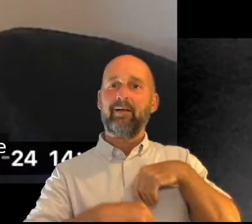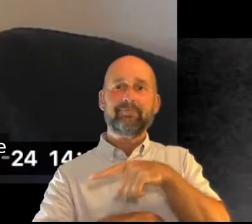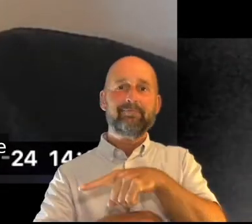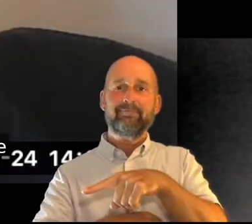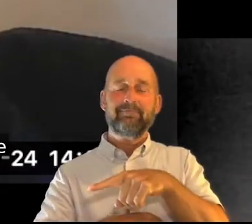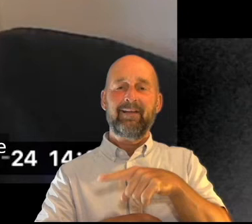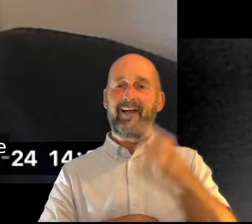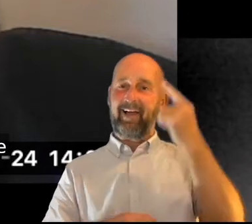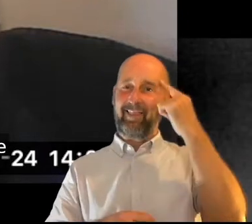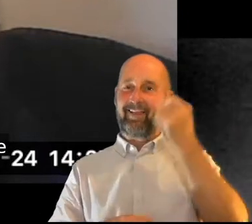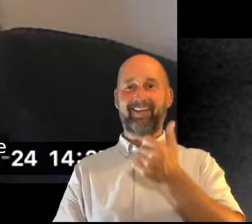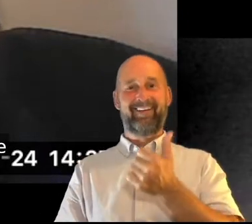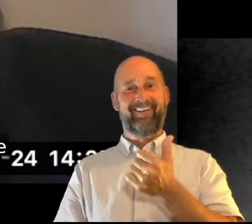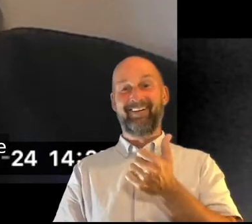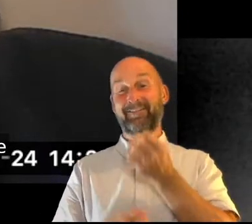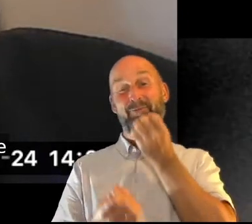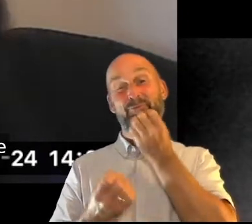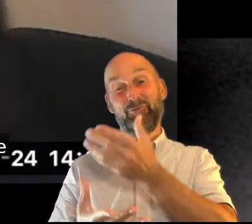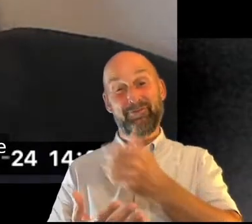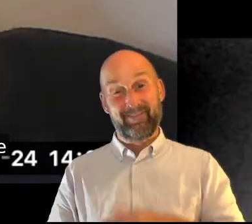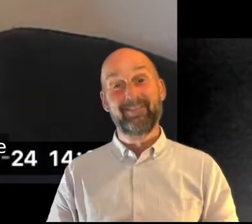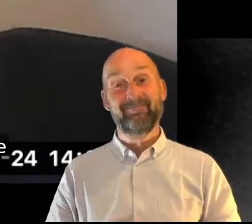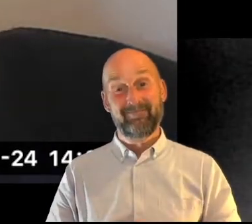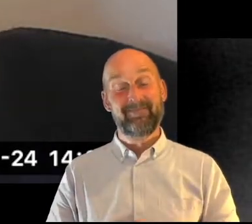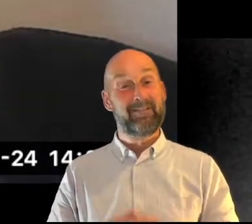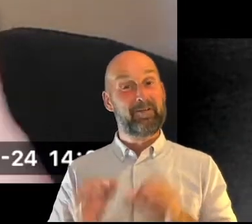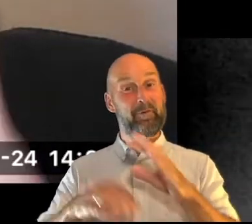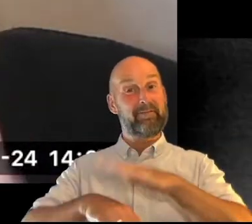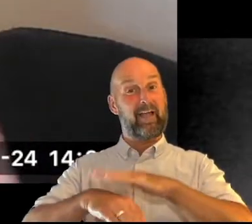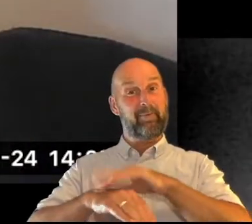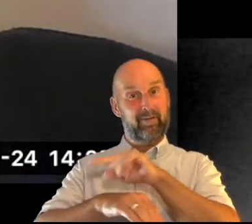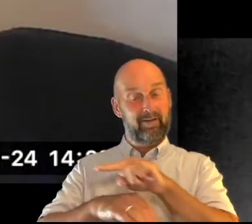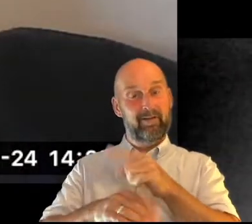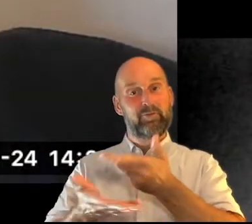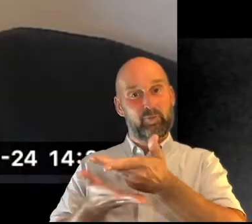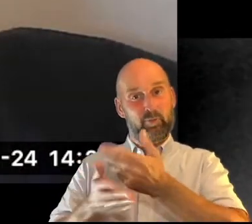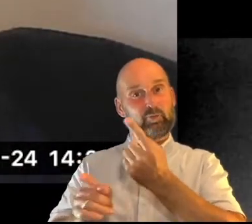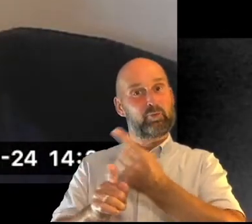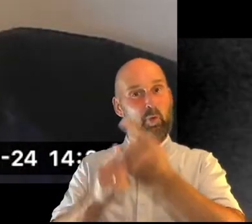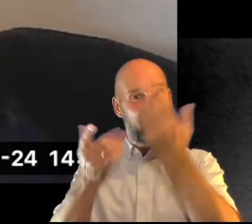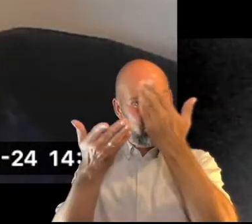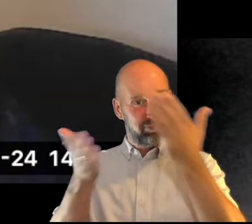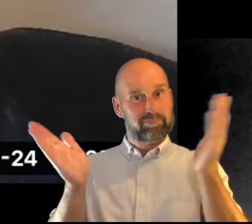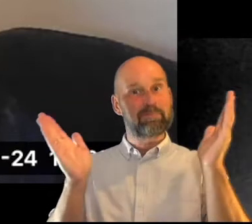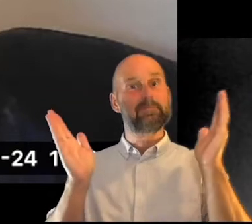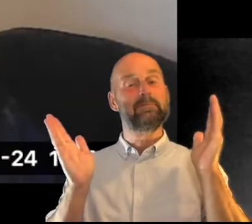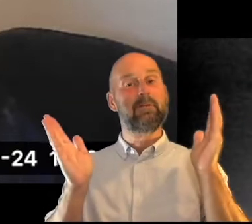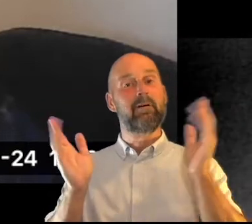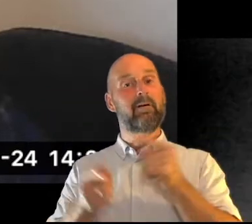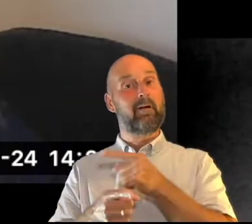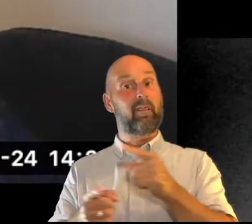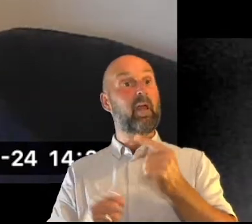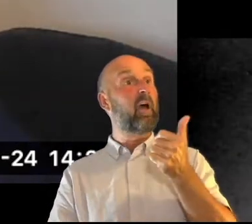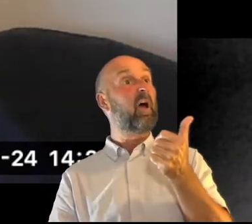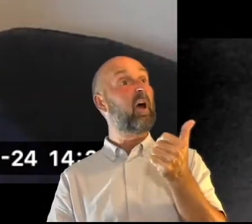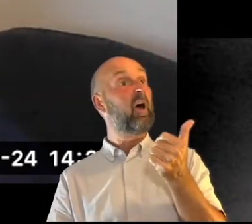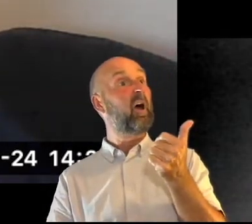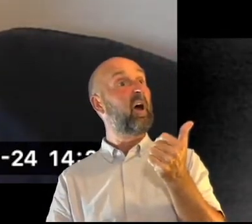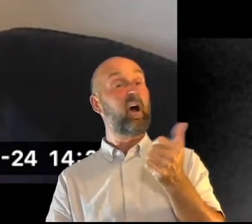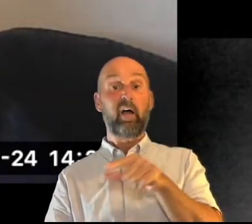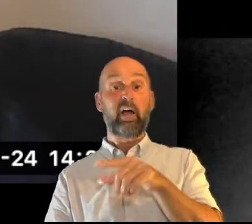I think is a really beautiful time to be able to actually talk about some of those things. And they're just like, oh right, yeah, got